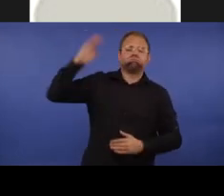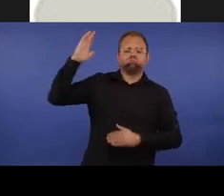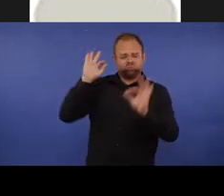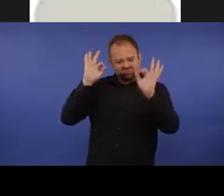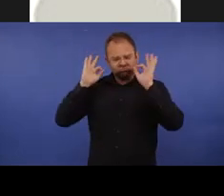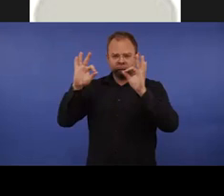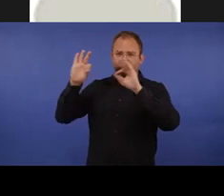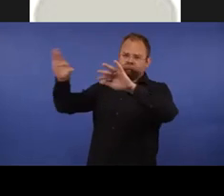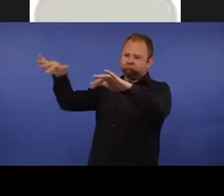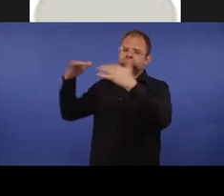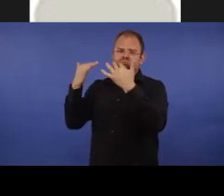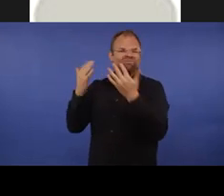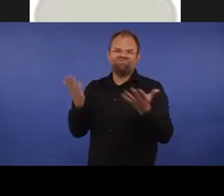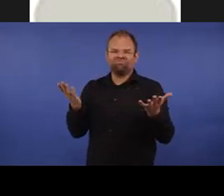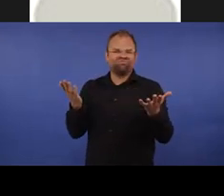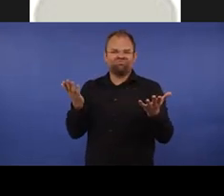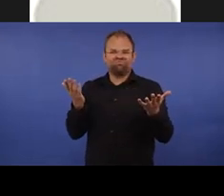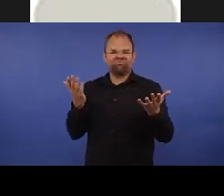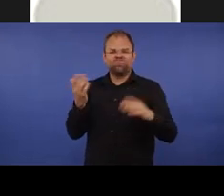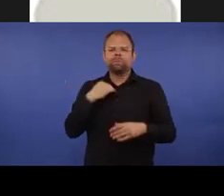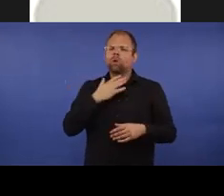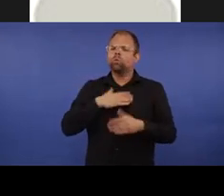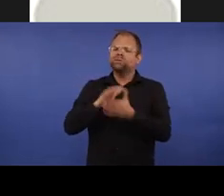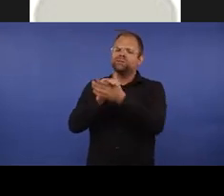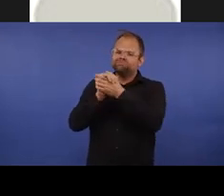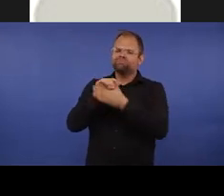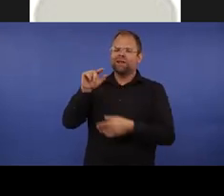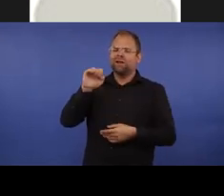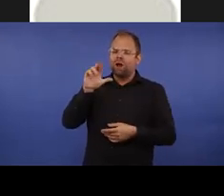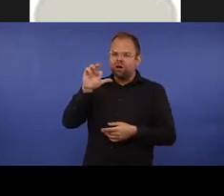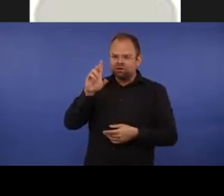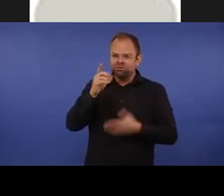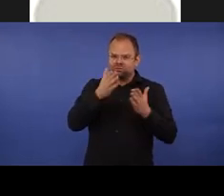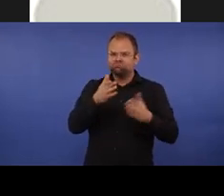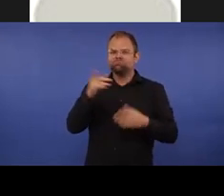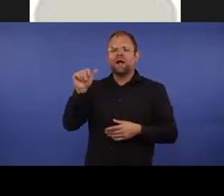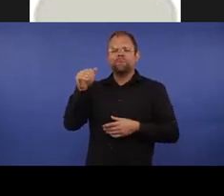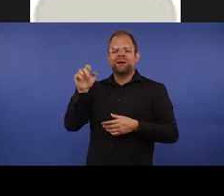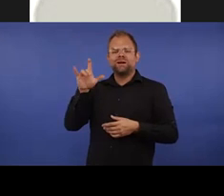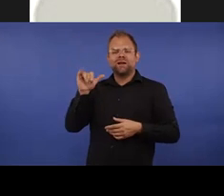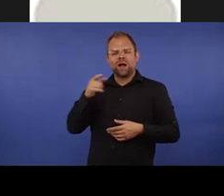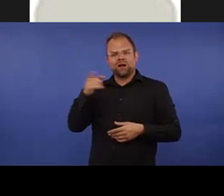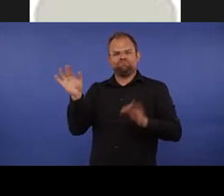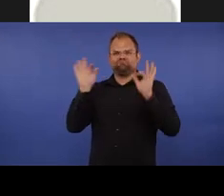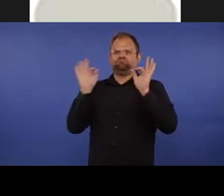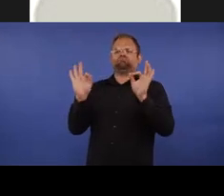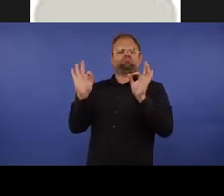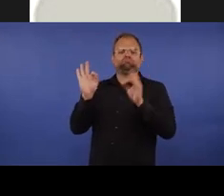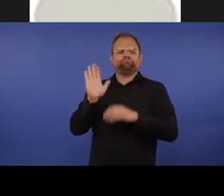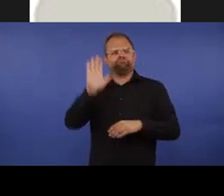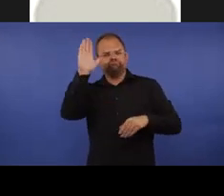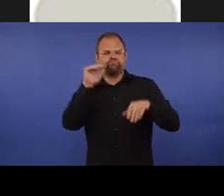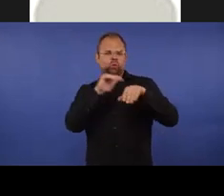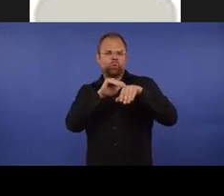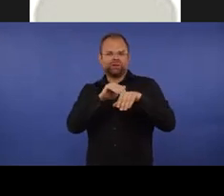arena. No one yet has mentioned the issue of media. And I really would like to raise this point quickly.